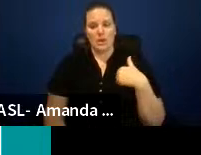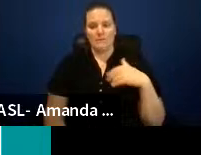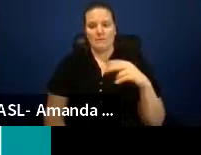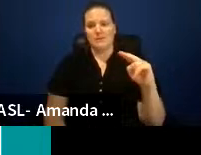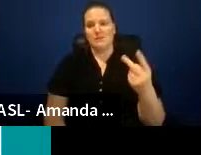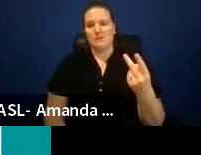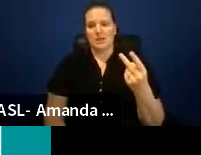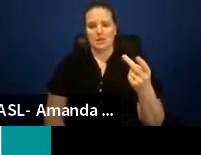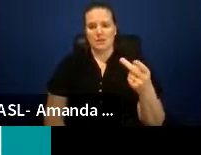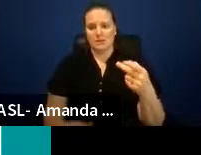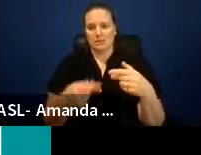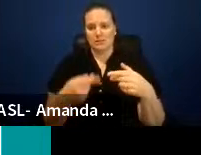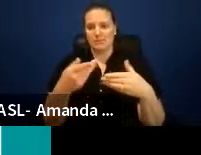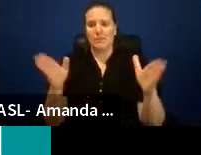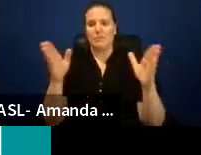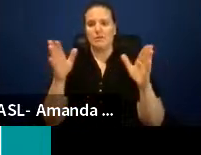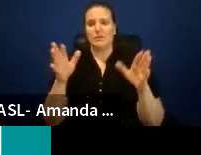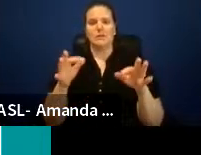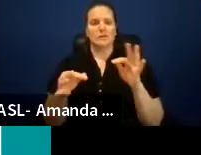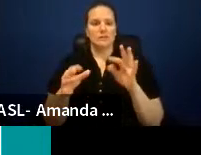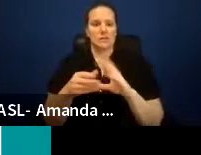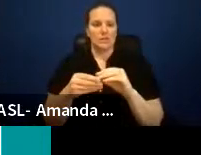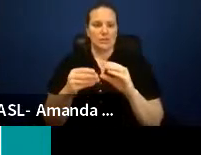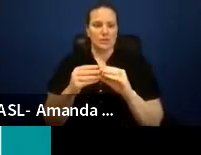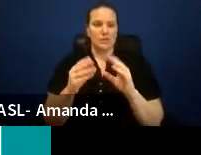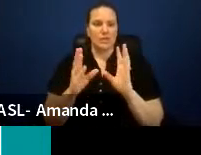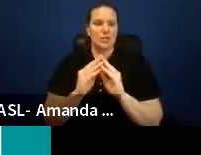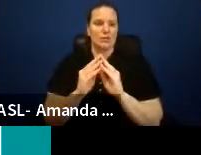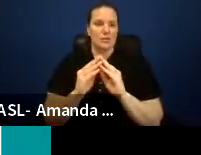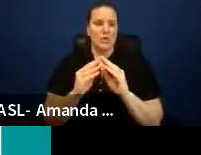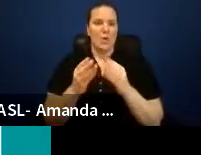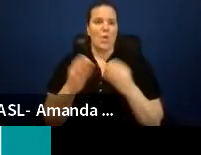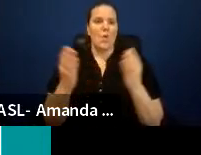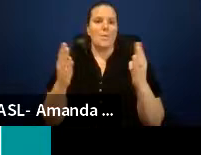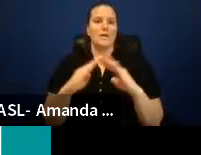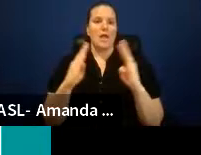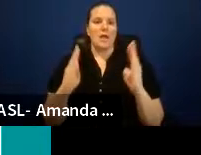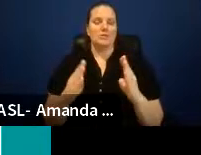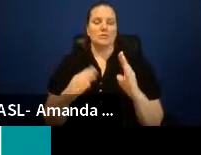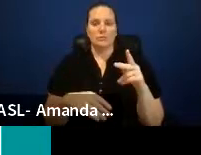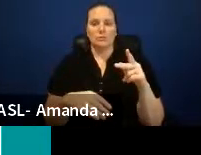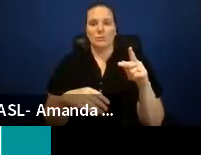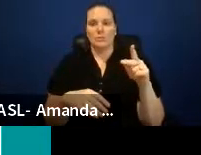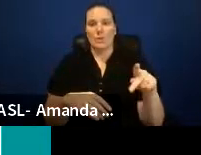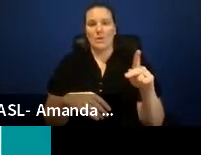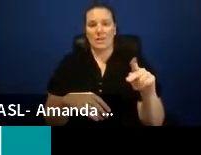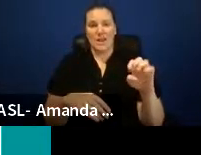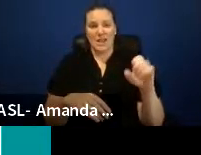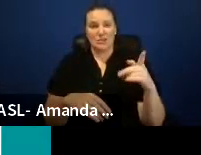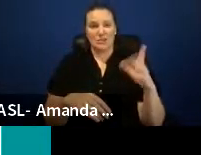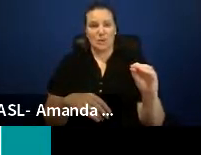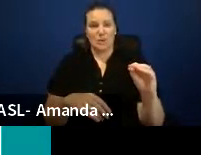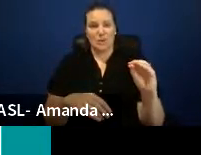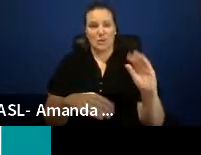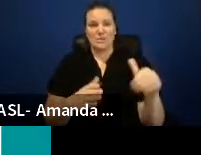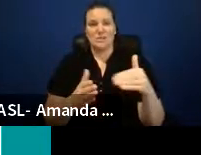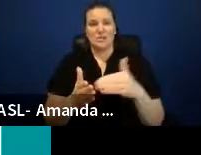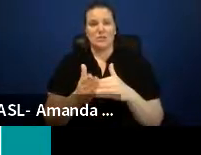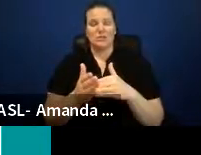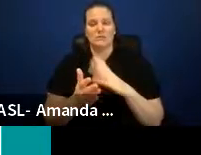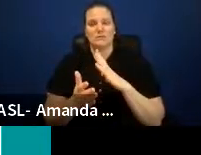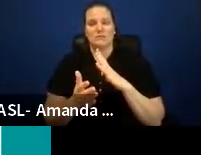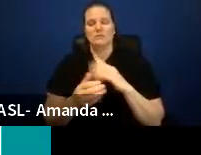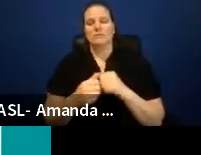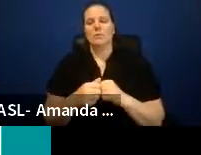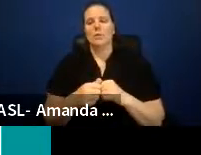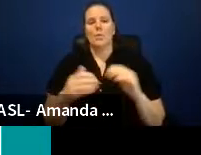public hearing open house. That will be at the Portland Expo Center. So you're